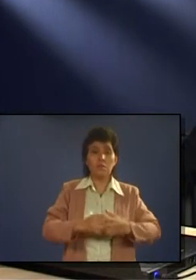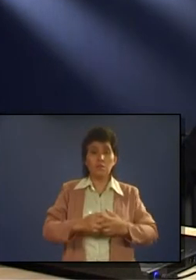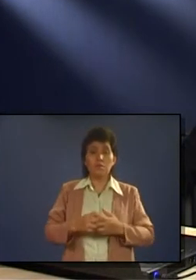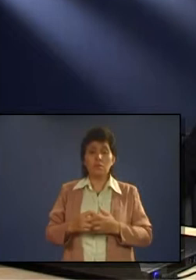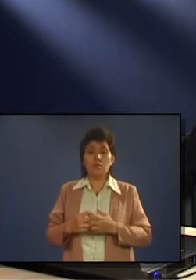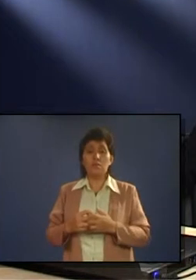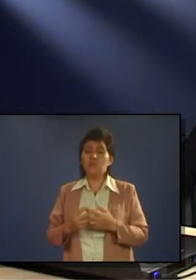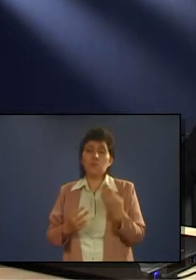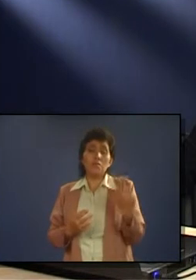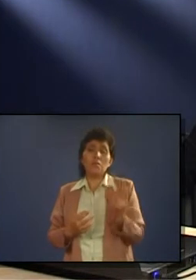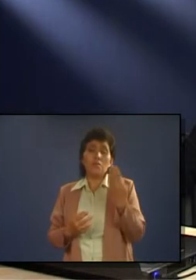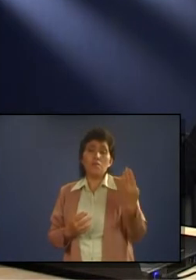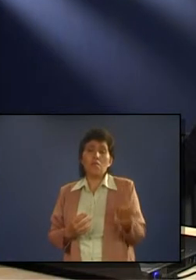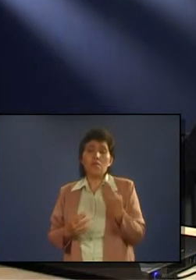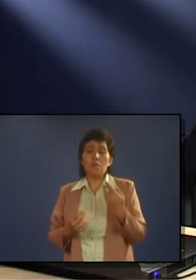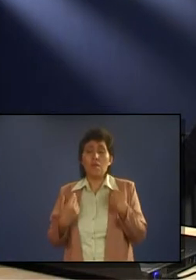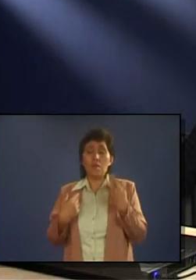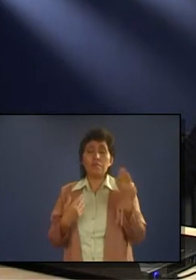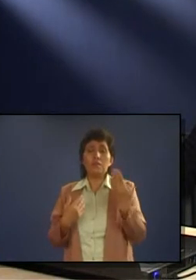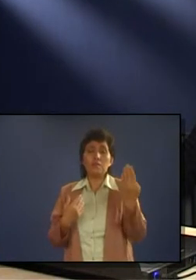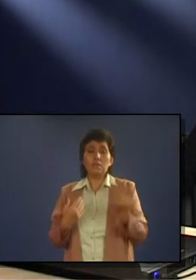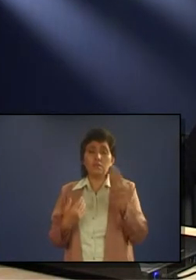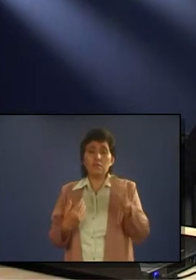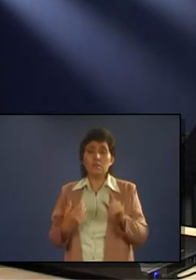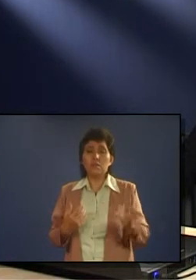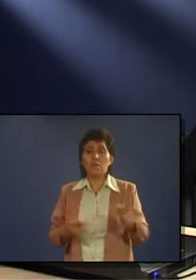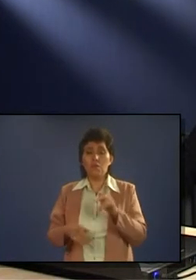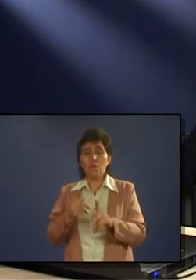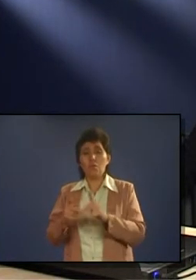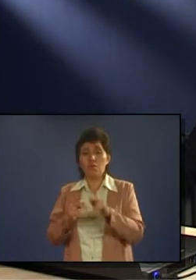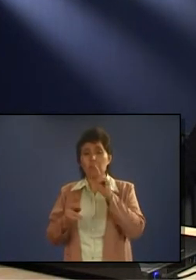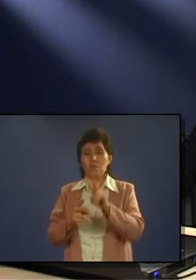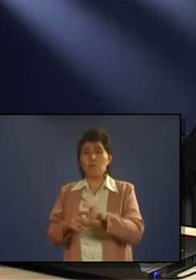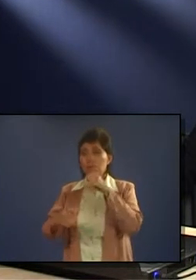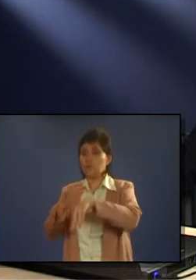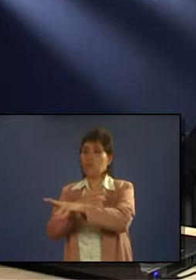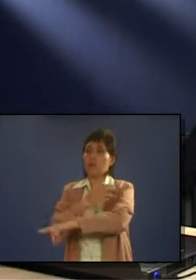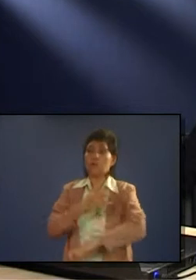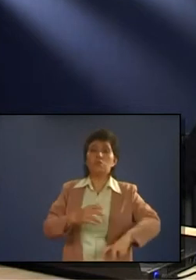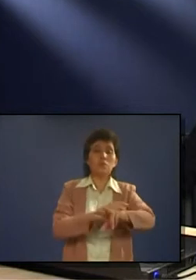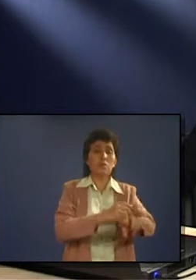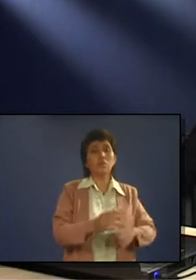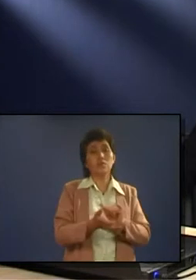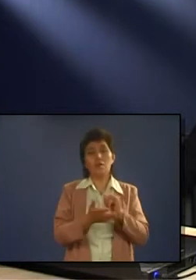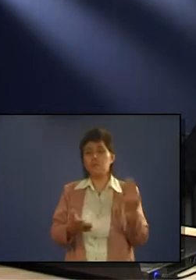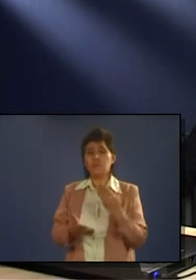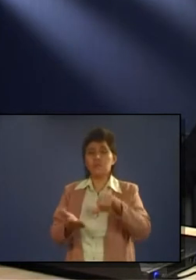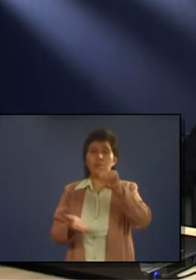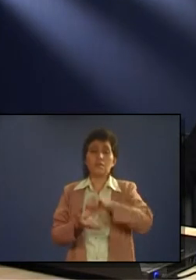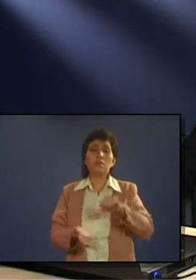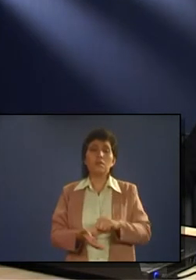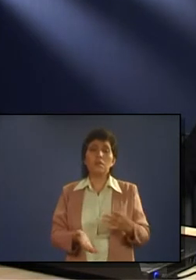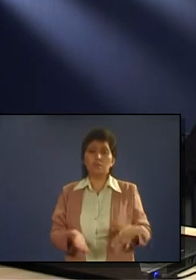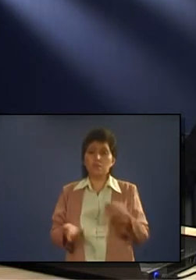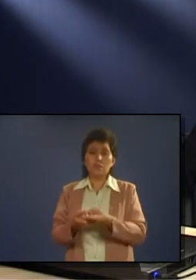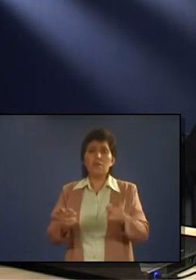a normal girl in Iraq would follow other people to steal some oranges or apples in the market. Okay, now it happens